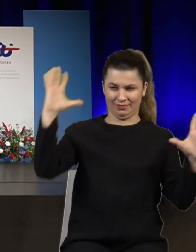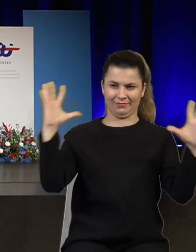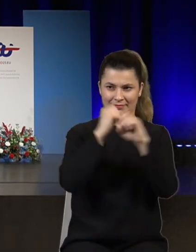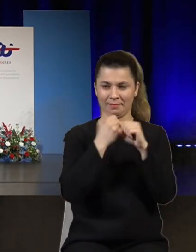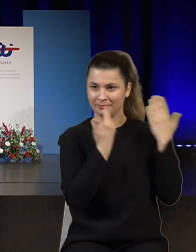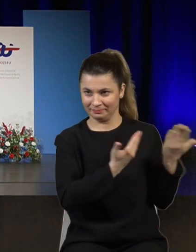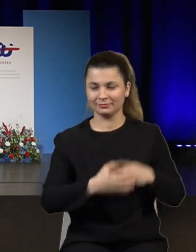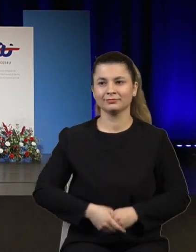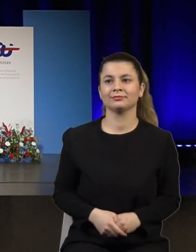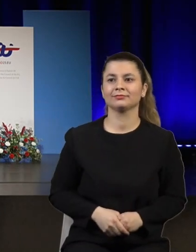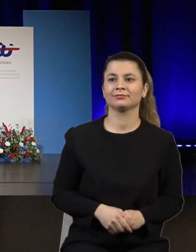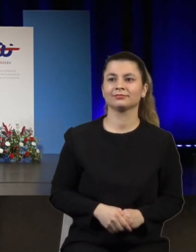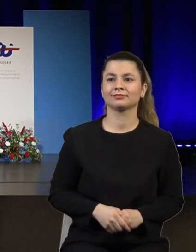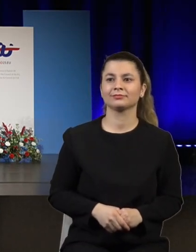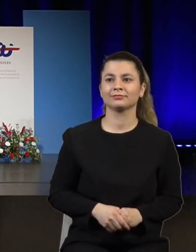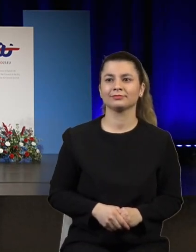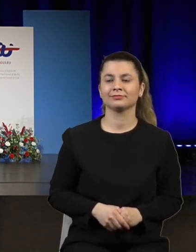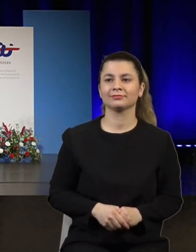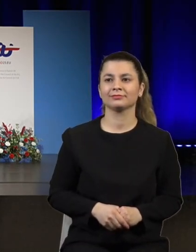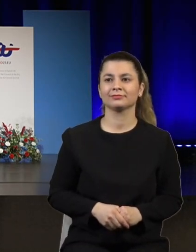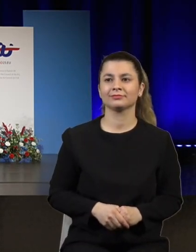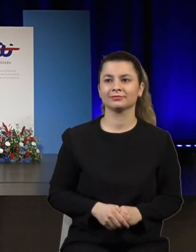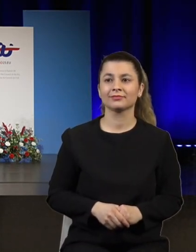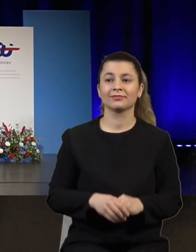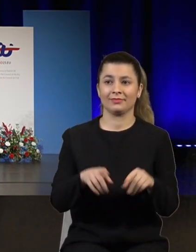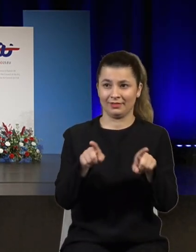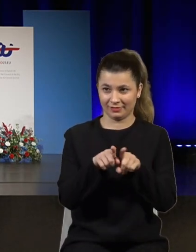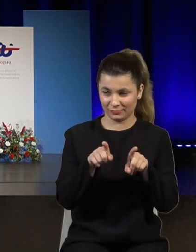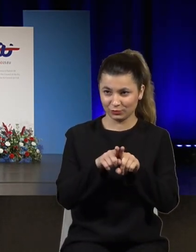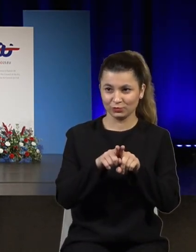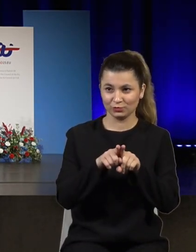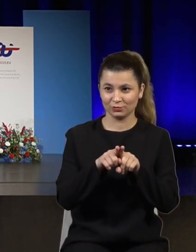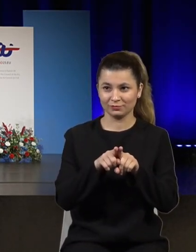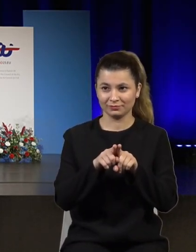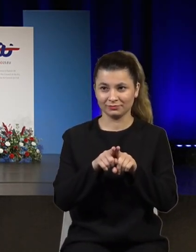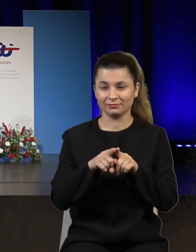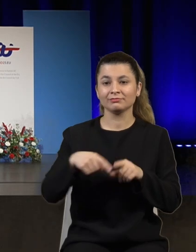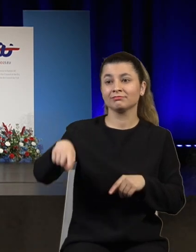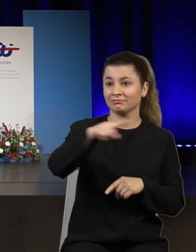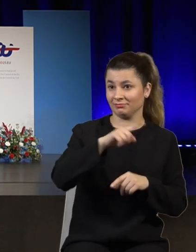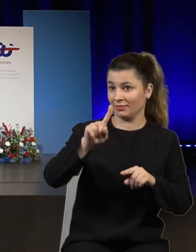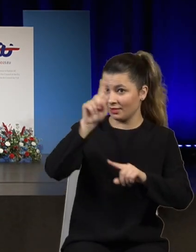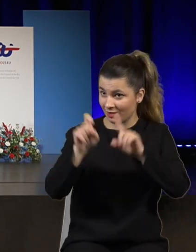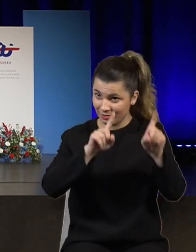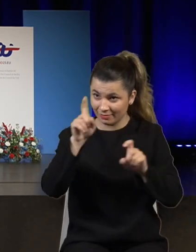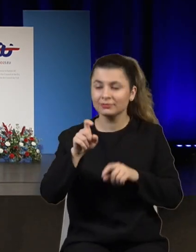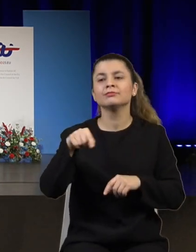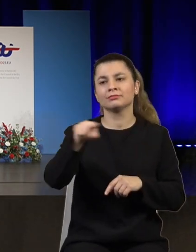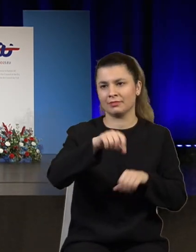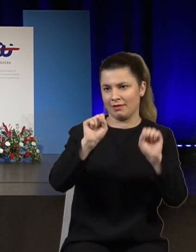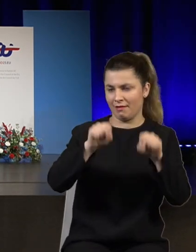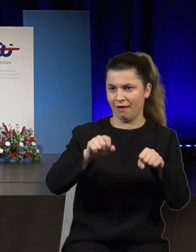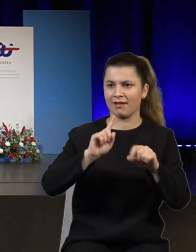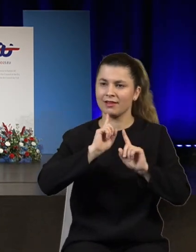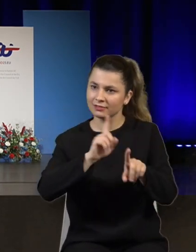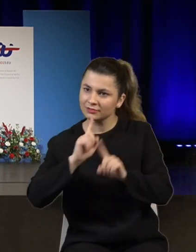answering questions online via our application, and this will